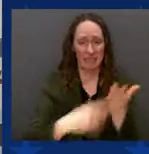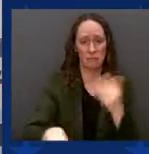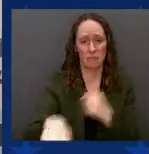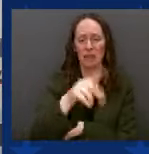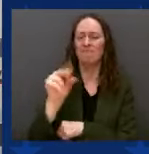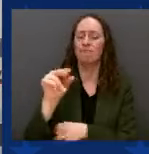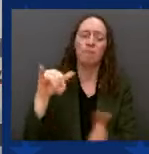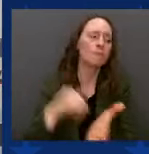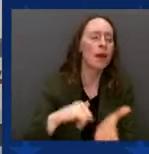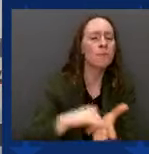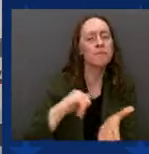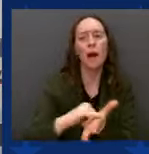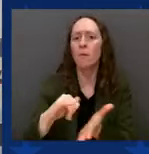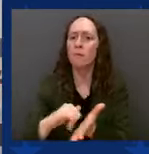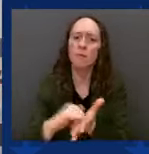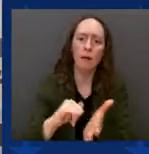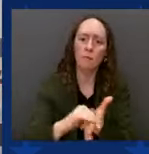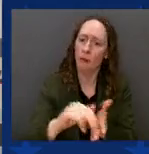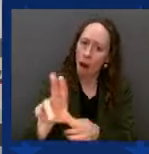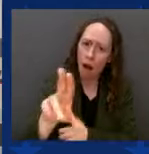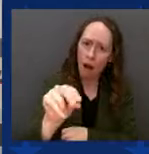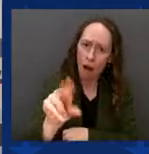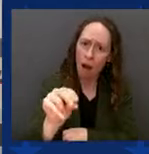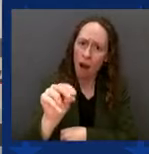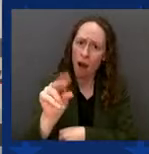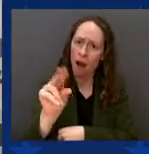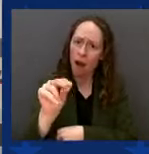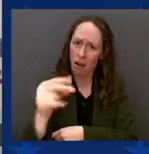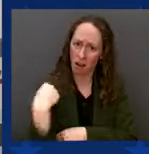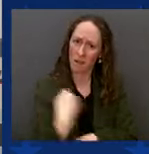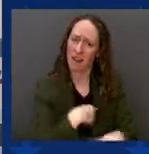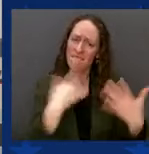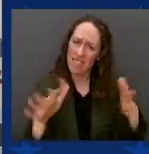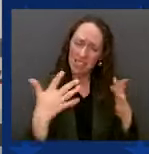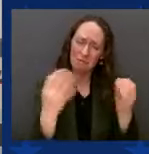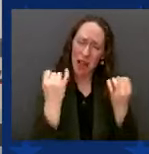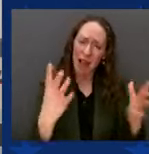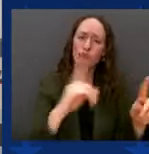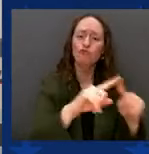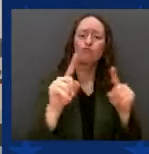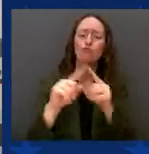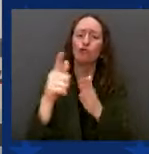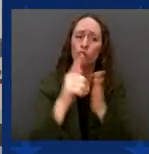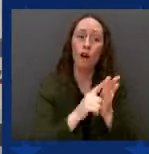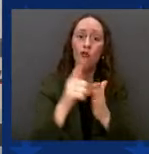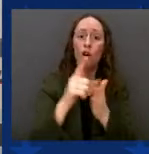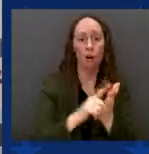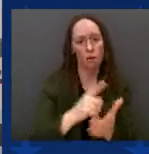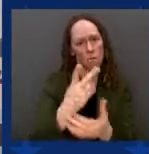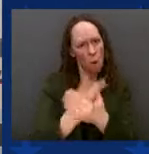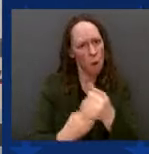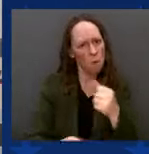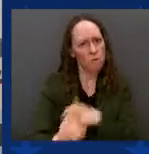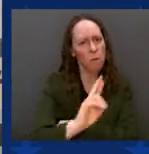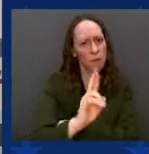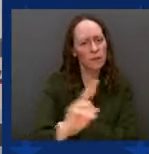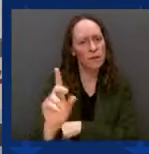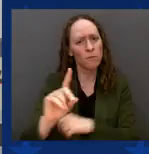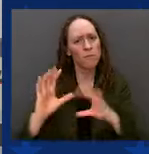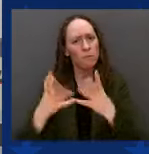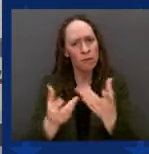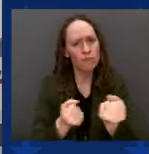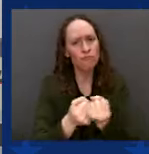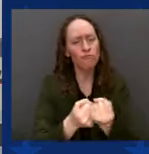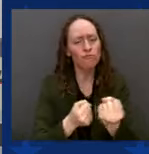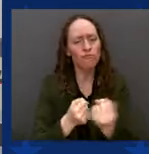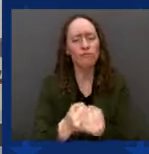to grow the economy from the middle out and the bottom up and not the top down. And I know when I grew up, my dad's kitchen table, not